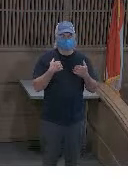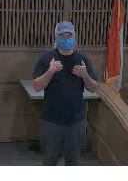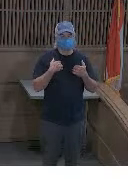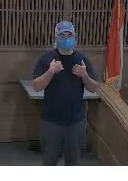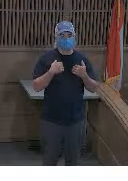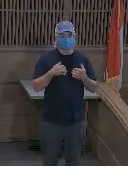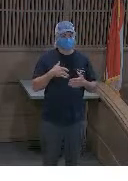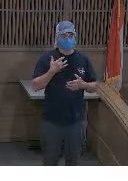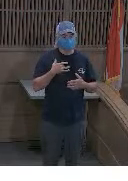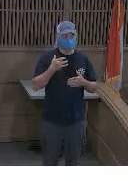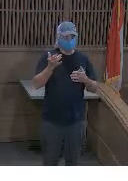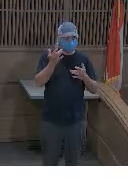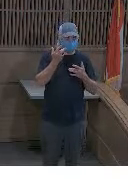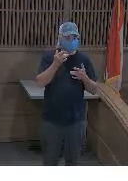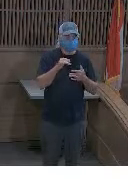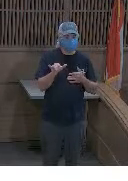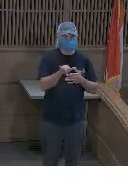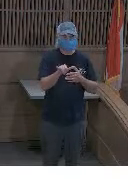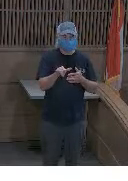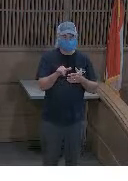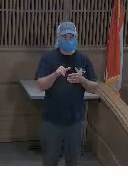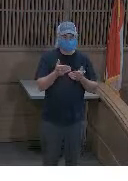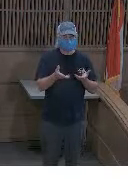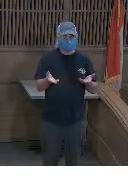stay home, talk to your personal